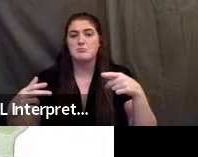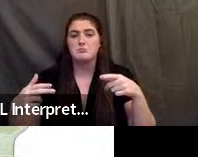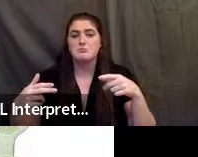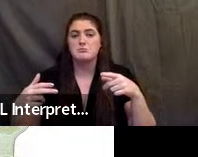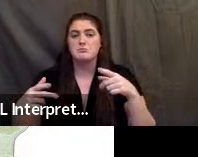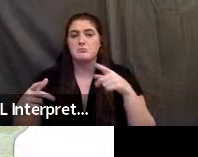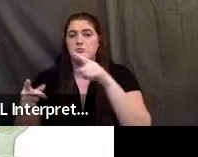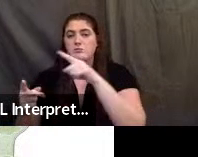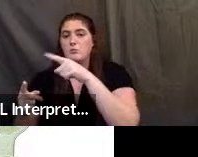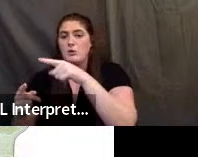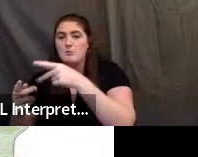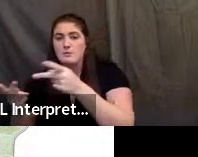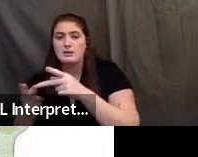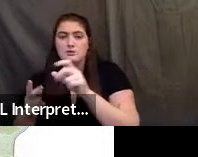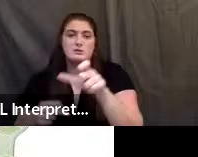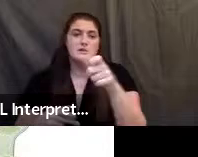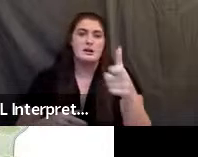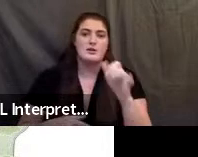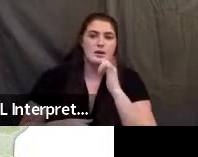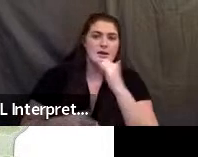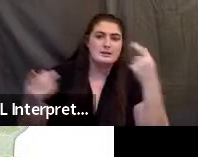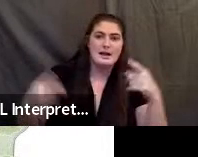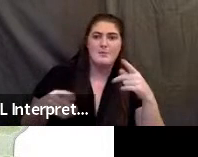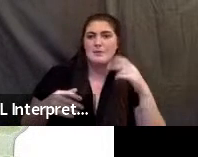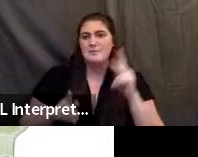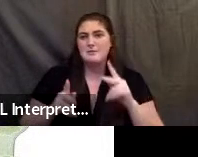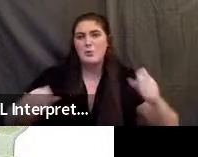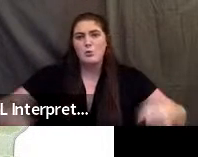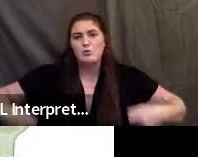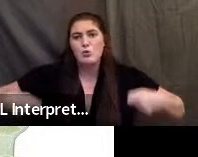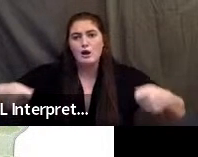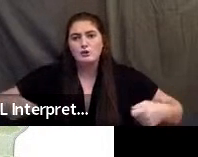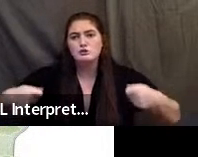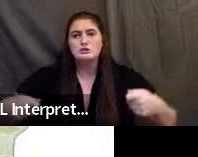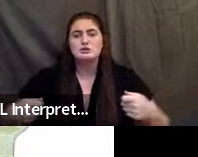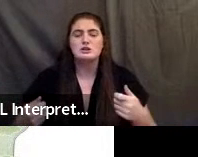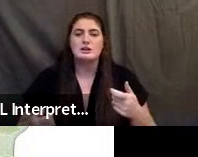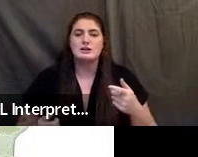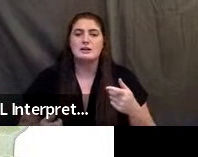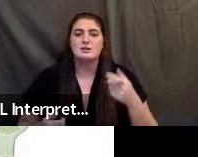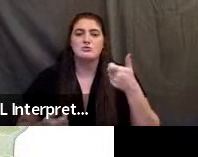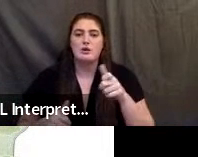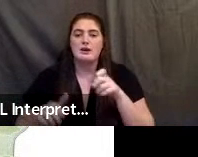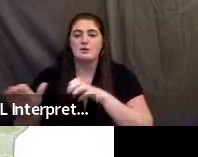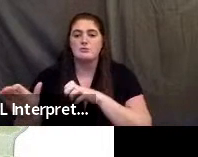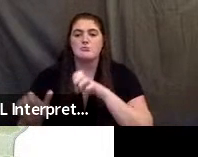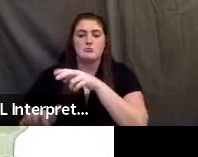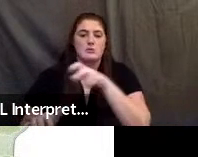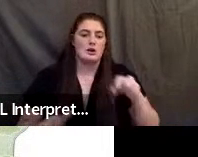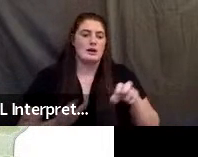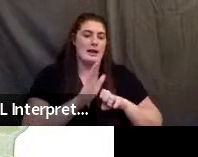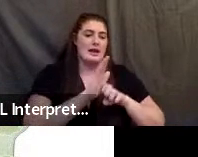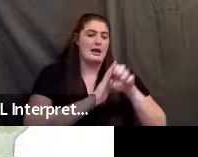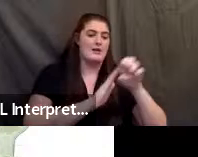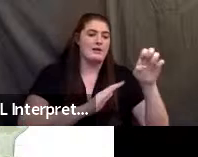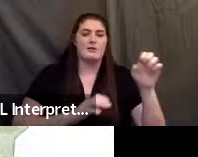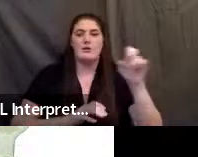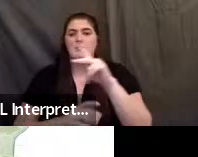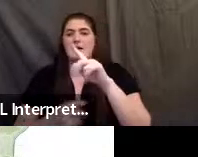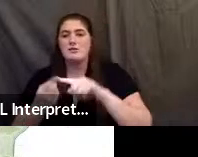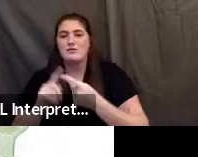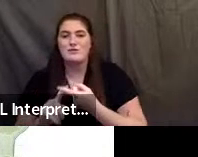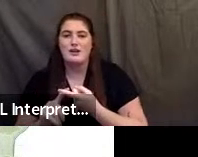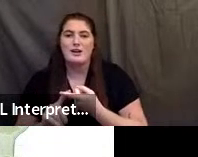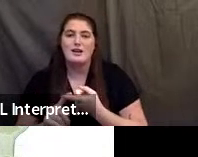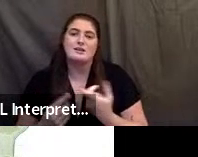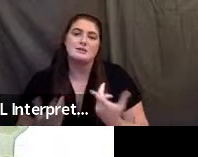happen. So you might have people in crutches or something, having to go back over to a lift and then come back to their friends is